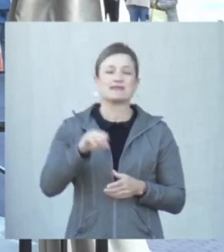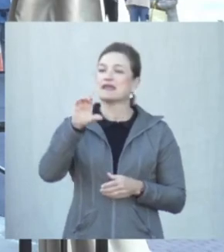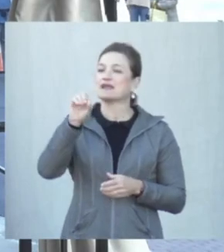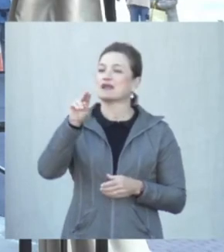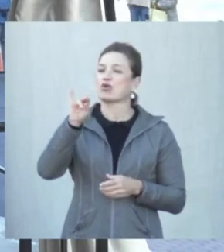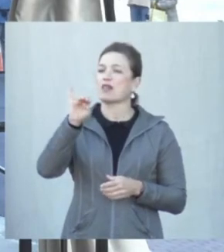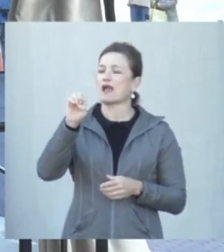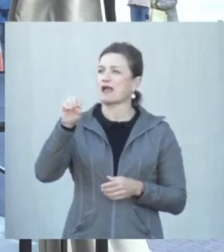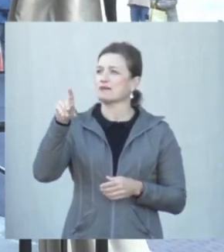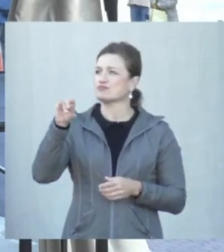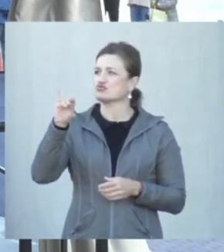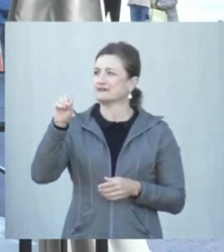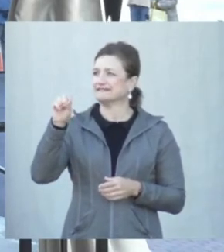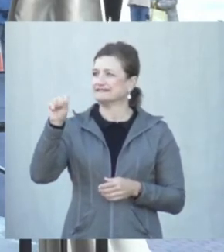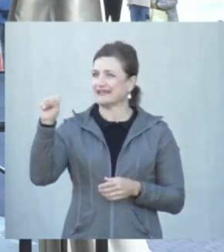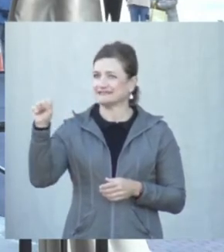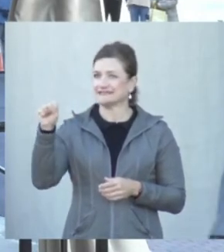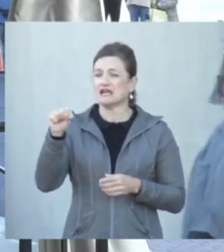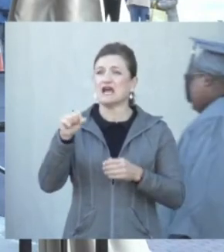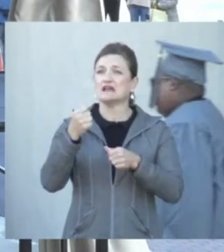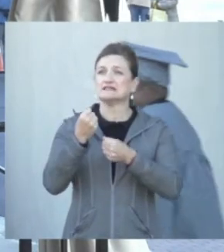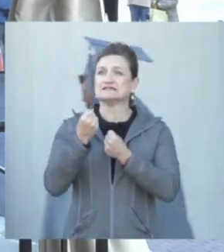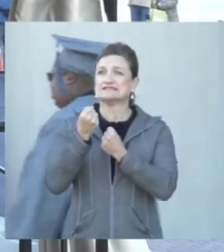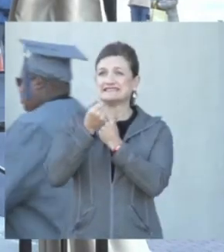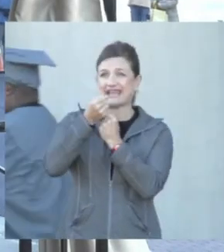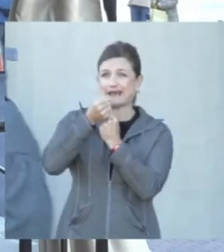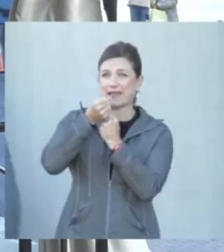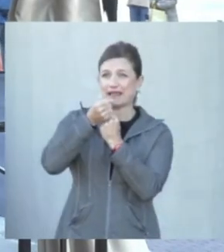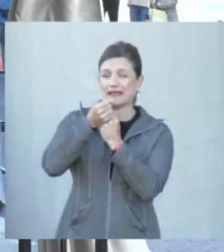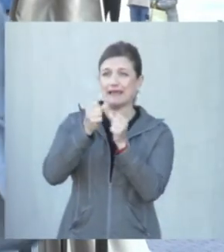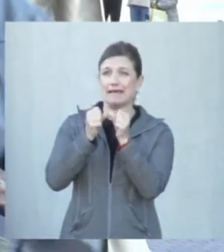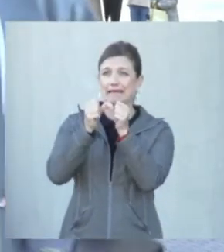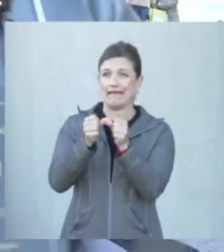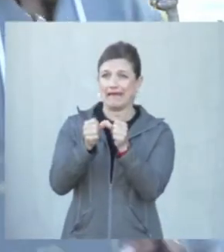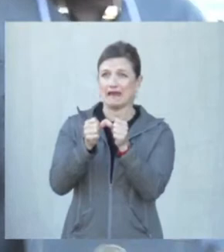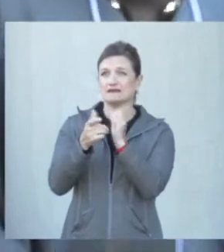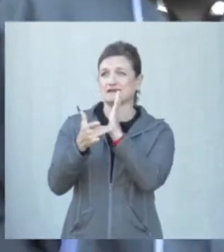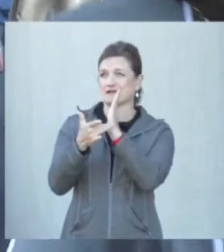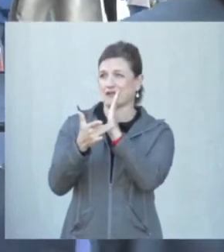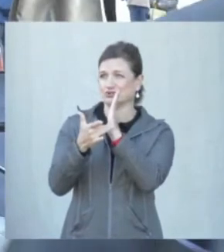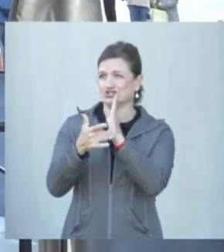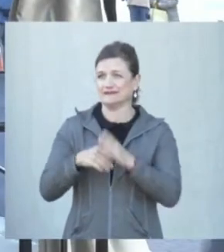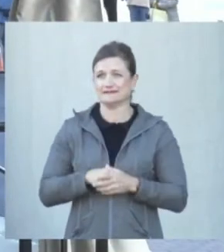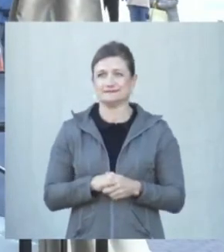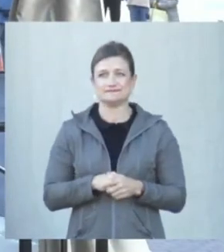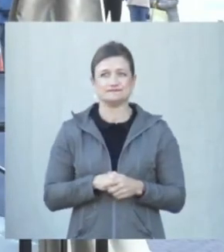Caroline Priest, Sustainability Technologies.